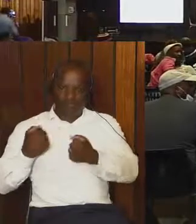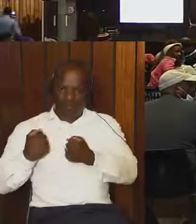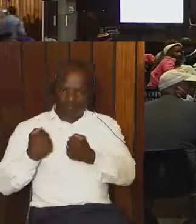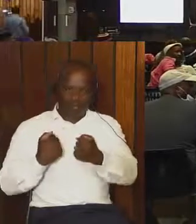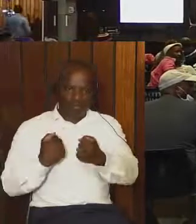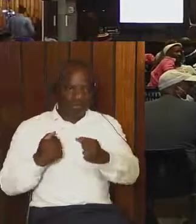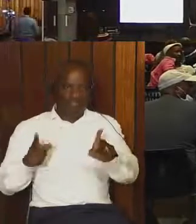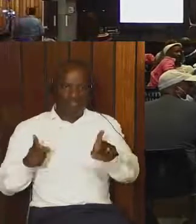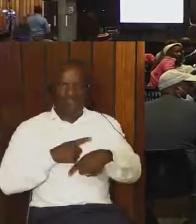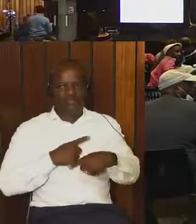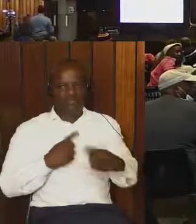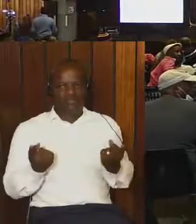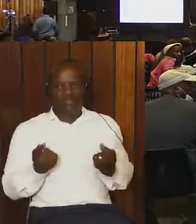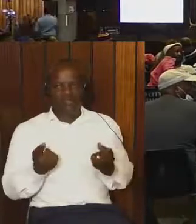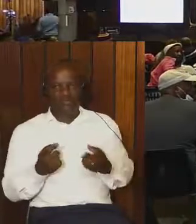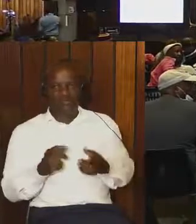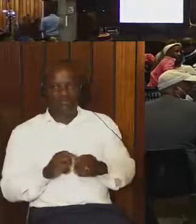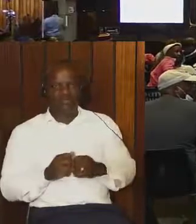you very much.